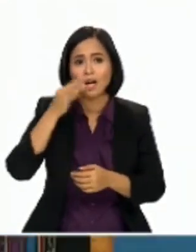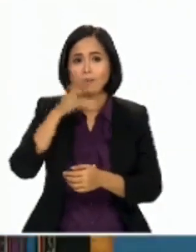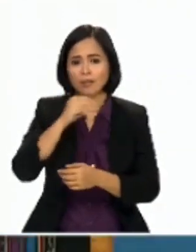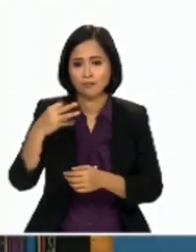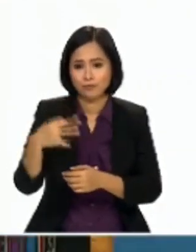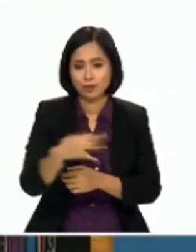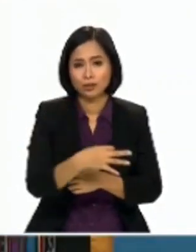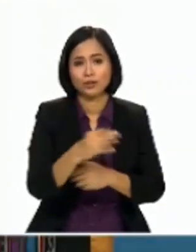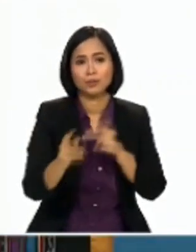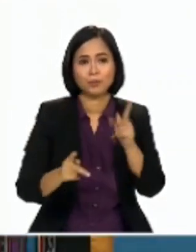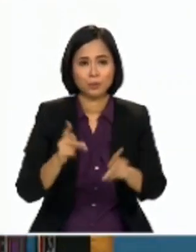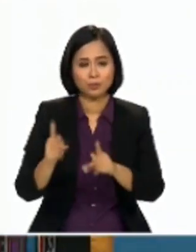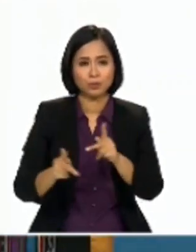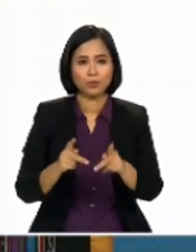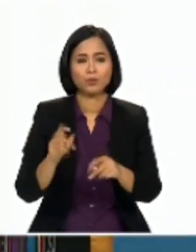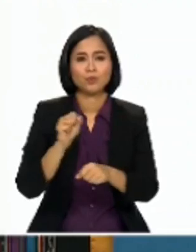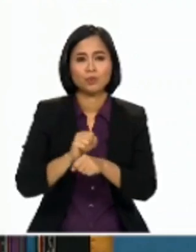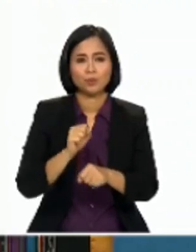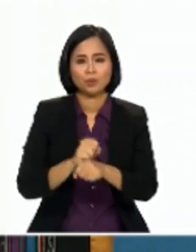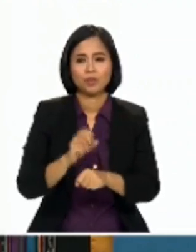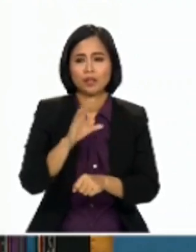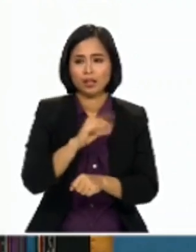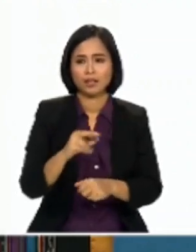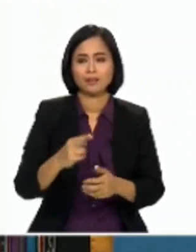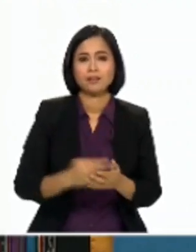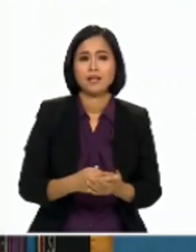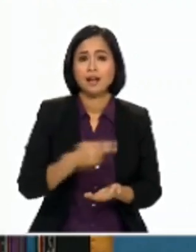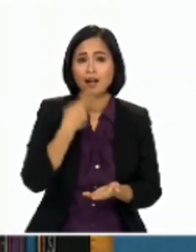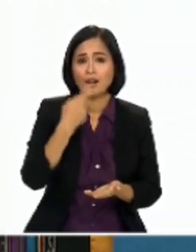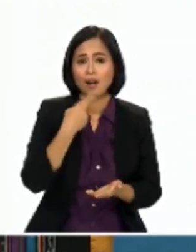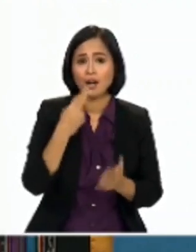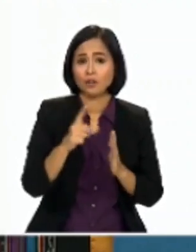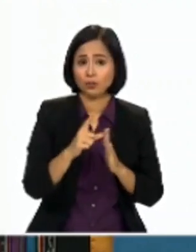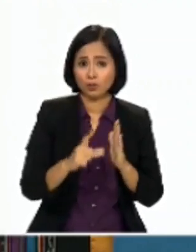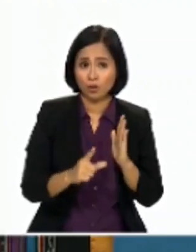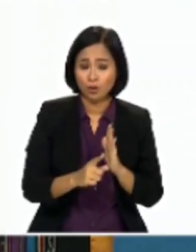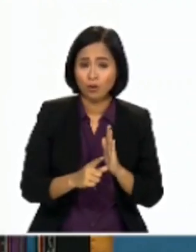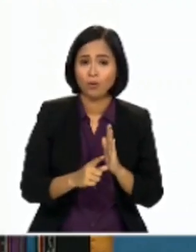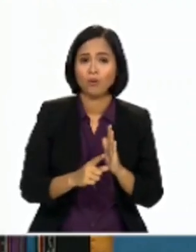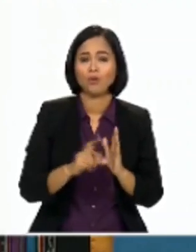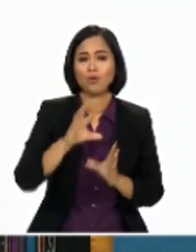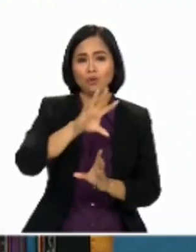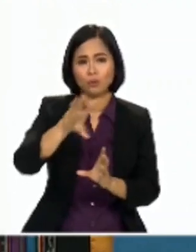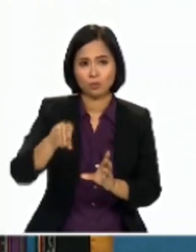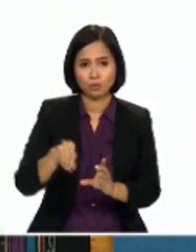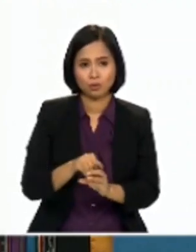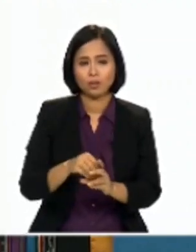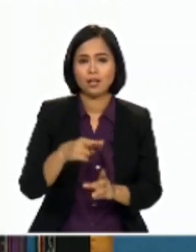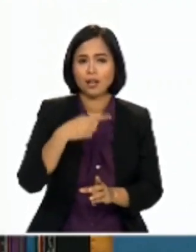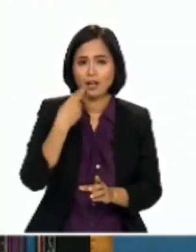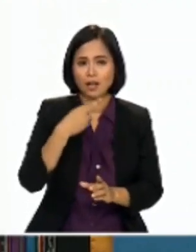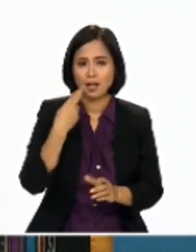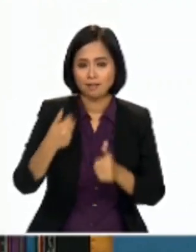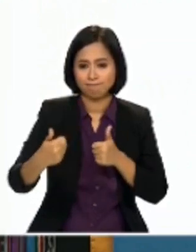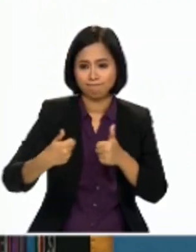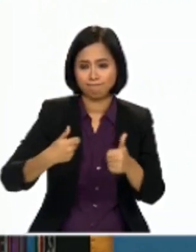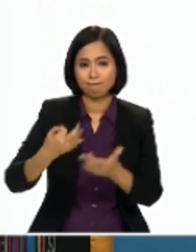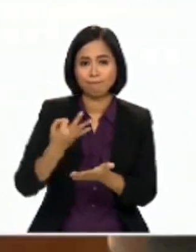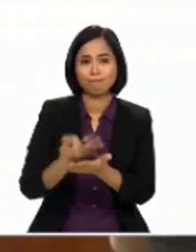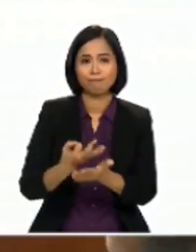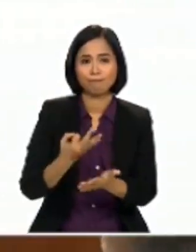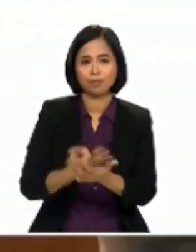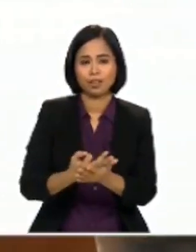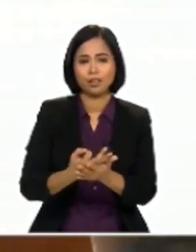full implementation of the rice tariffication law, including the Rice Competitiveness Enhancement Fund. This